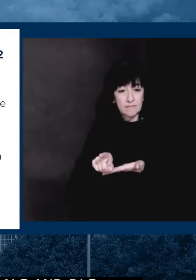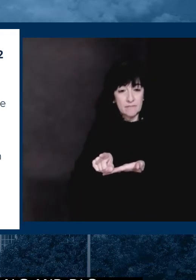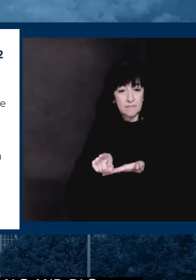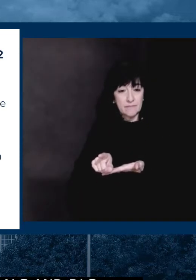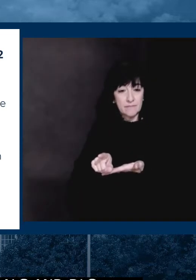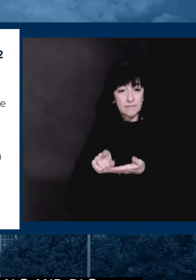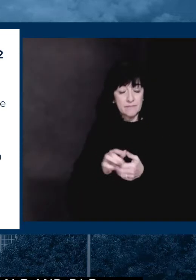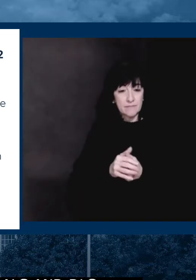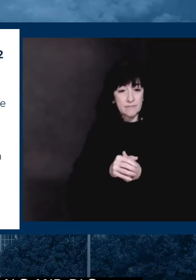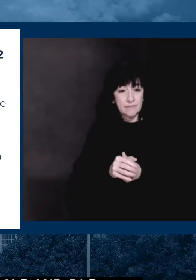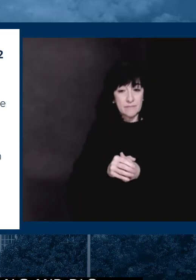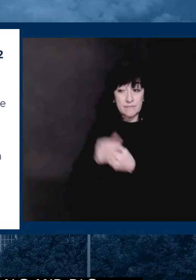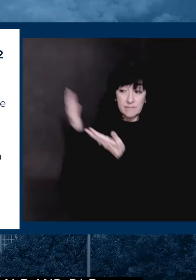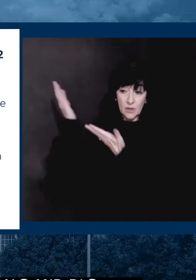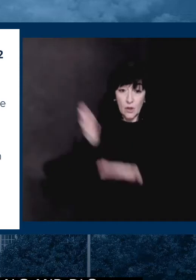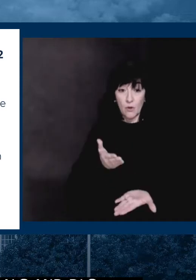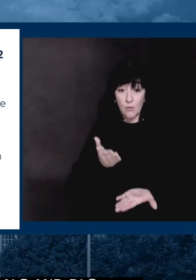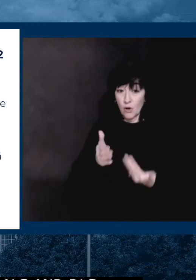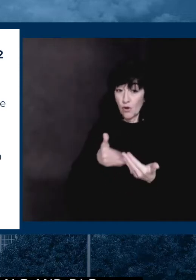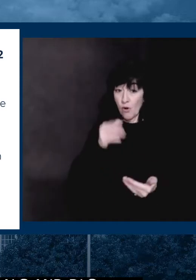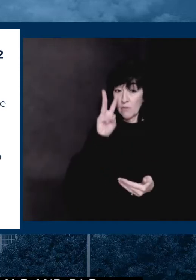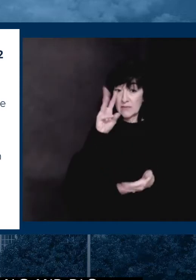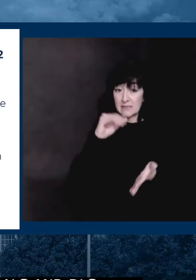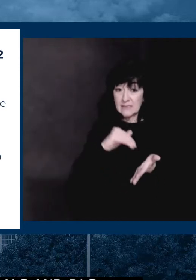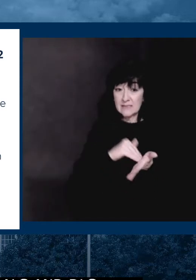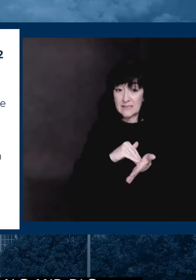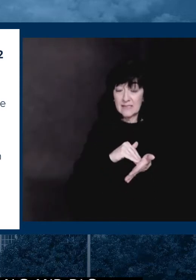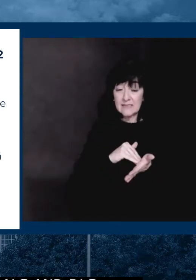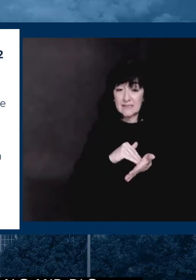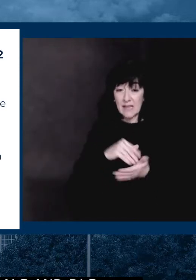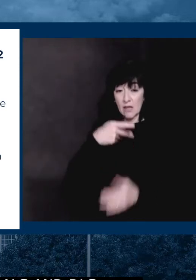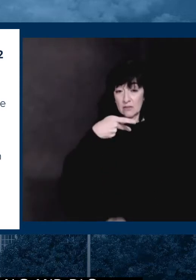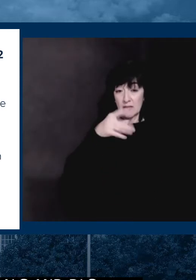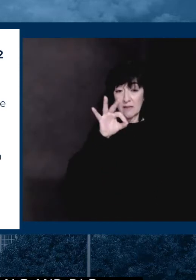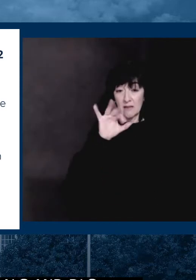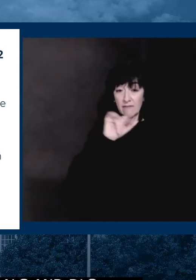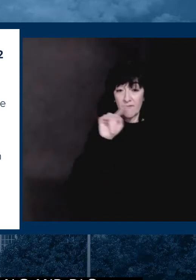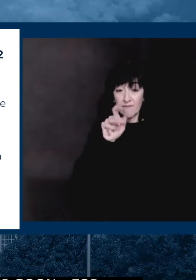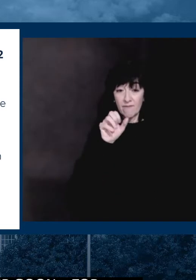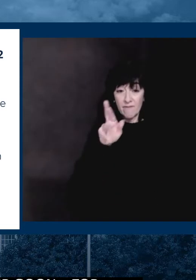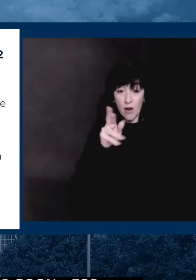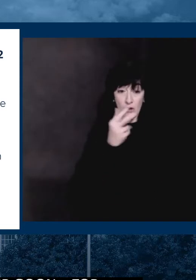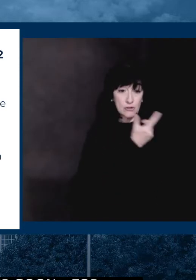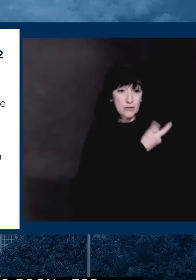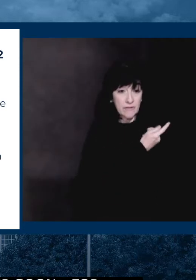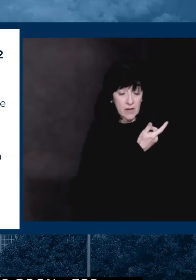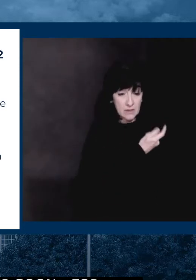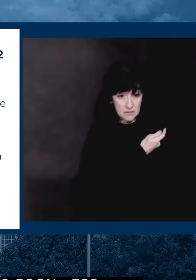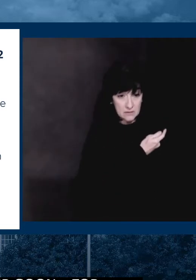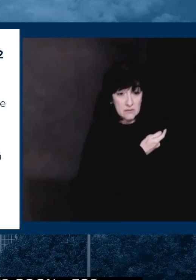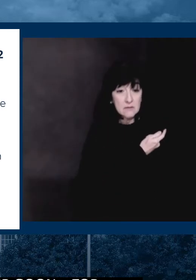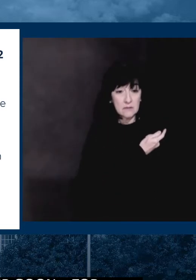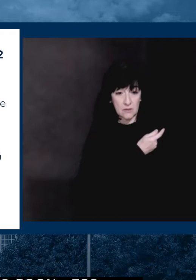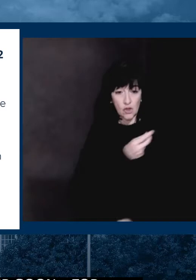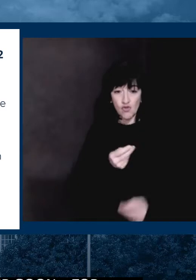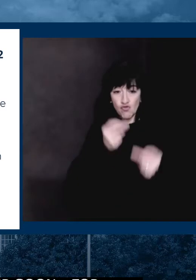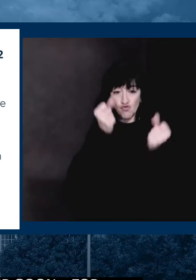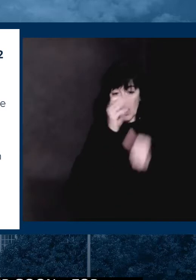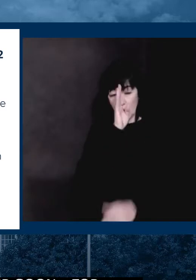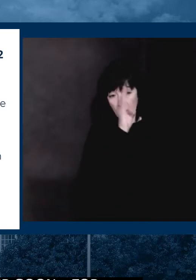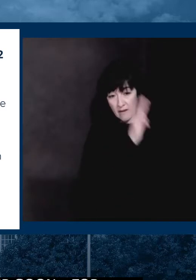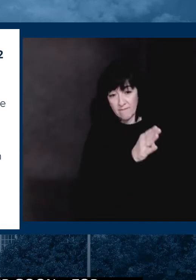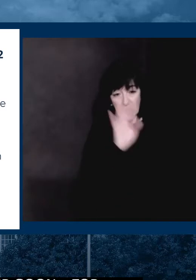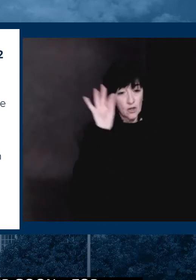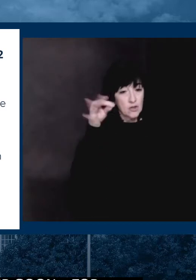getting almost 6,000 doses of the Pfizer vaccine, which will go directly to the federal pharmacy program for those